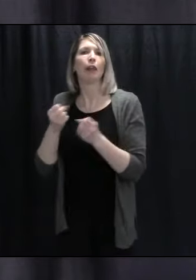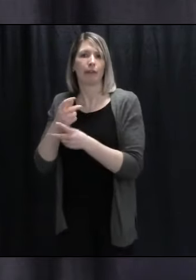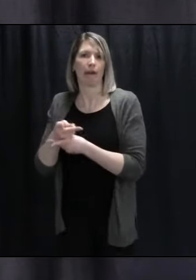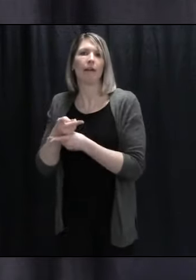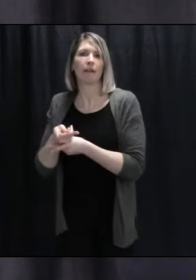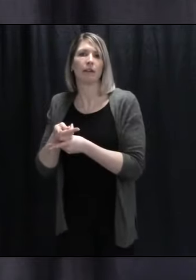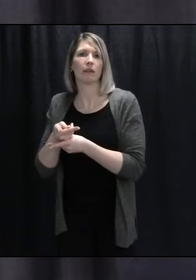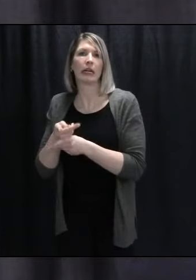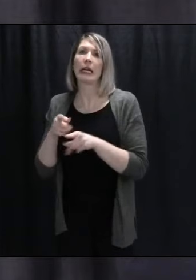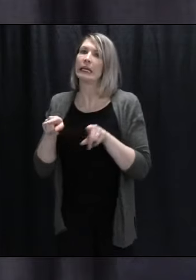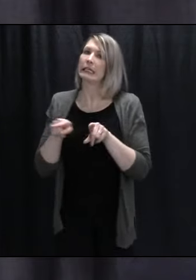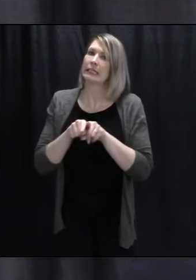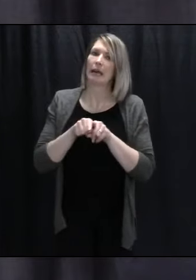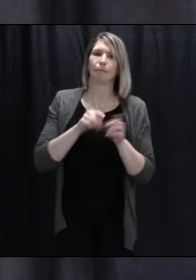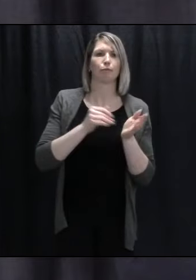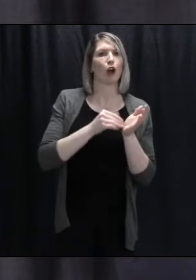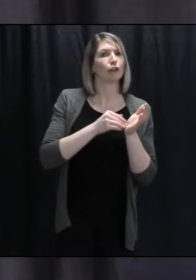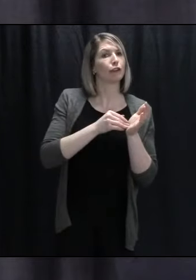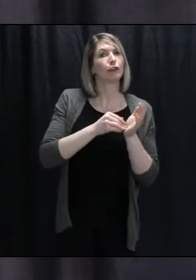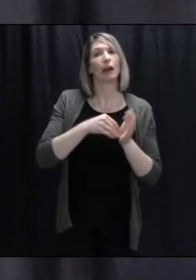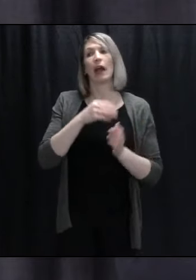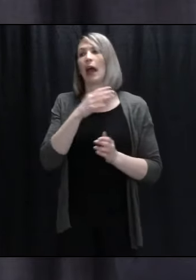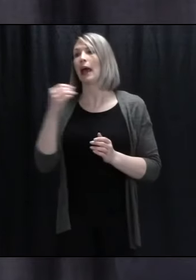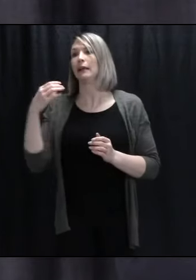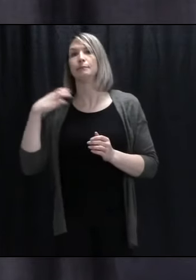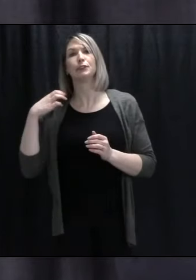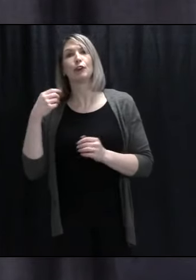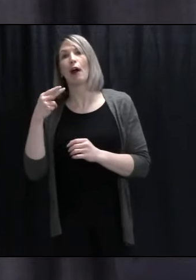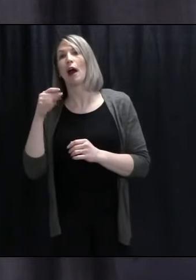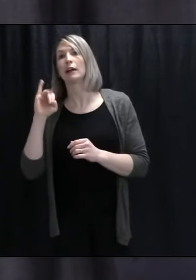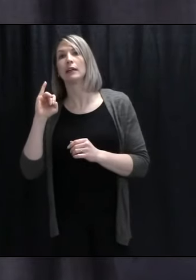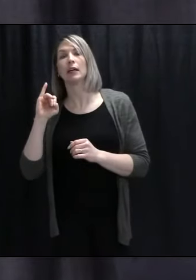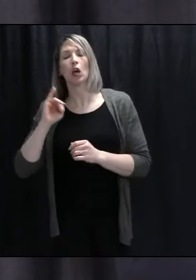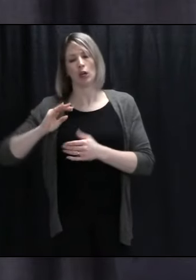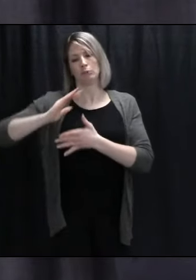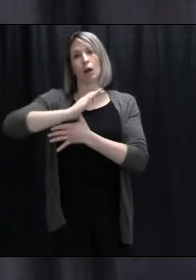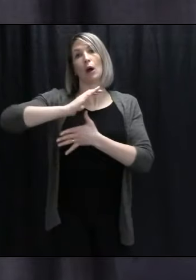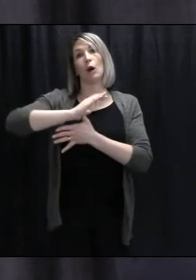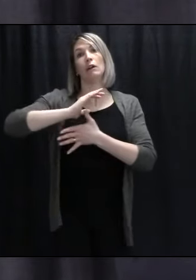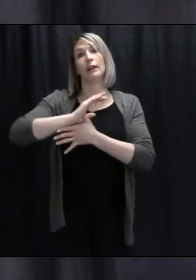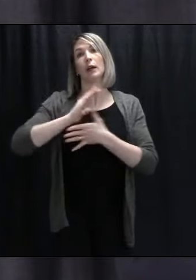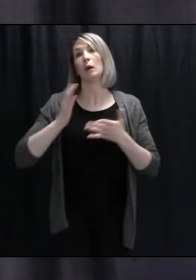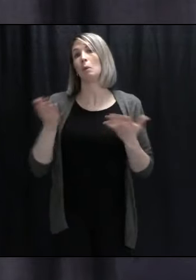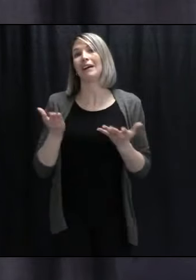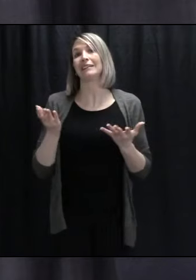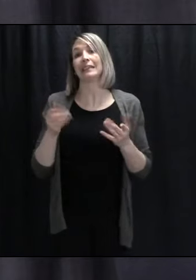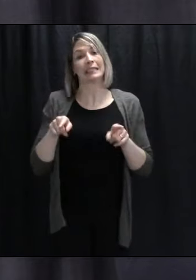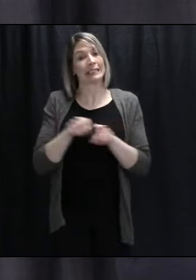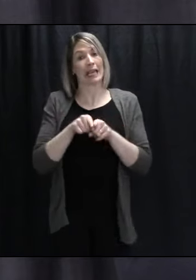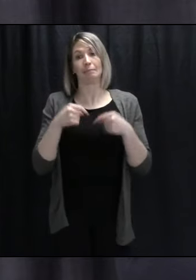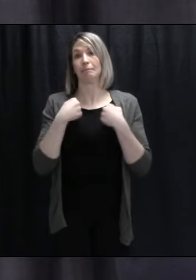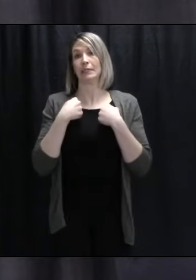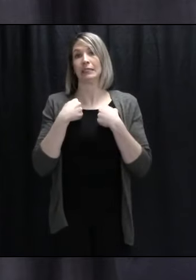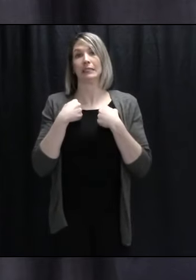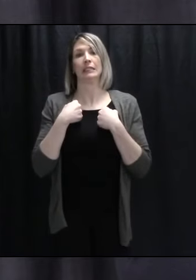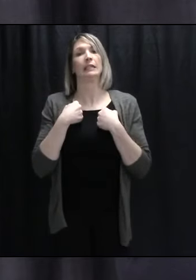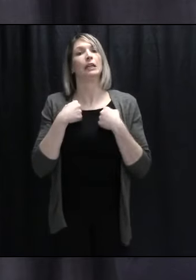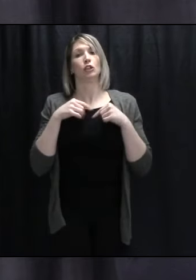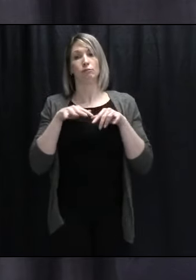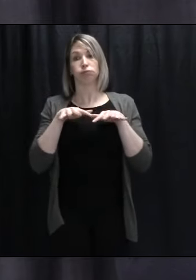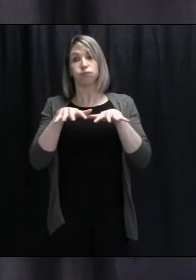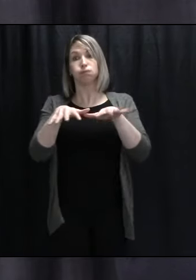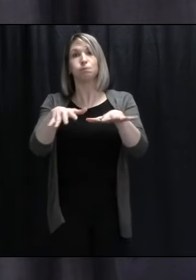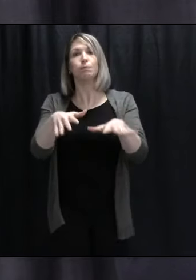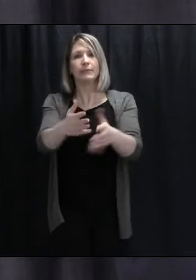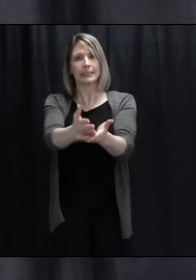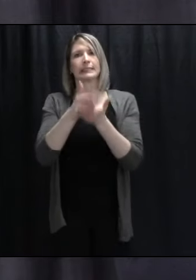chief medical officer has said, our number one priority for me as premier as well is stopping the spread of COVID-19,